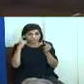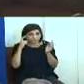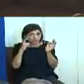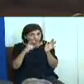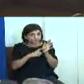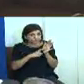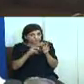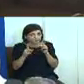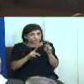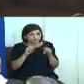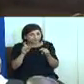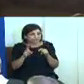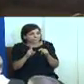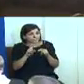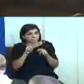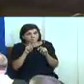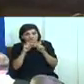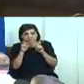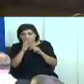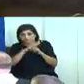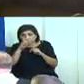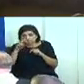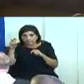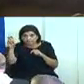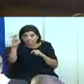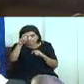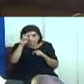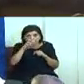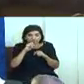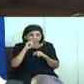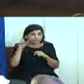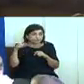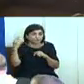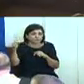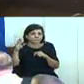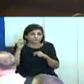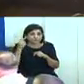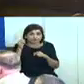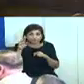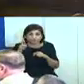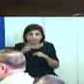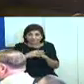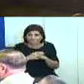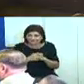that people had to keep moving around from group to group? It wasn't just Roger, believe it or not.